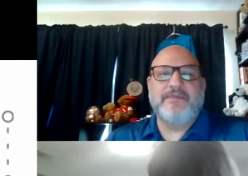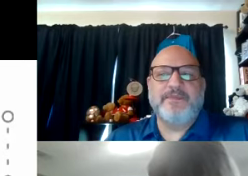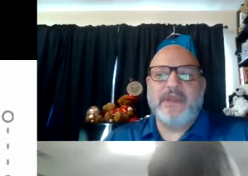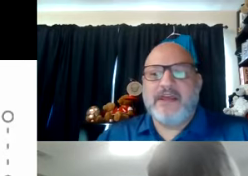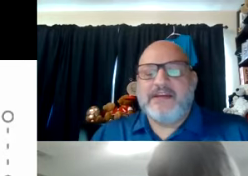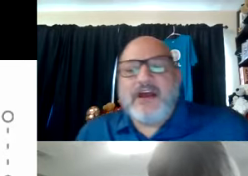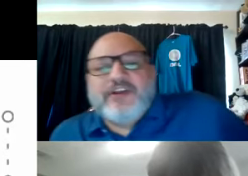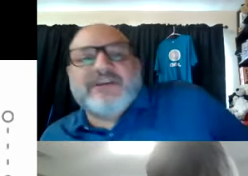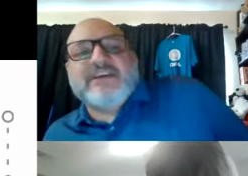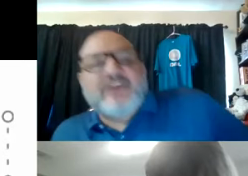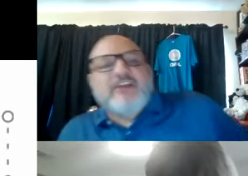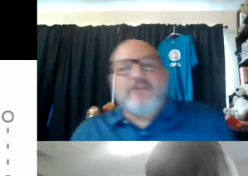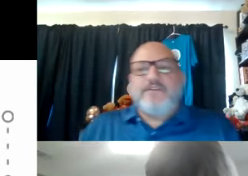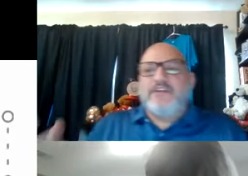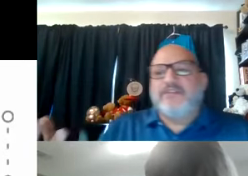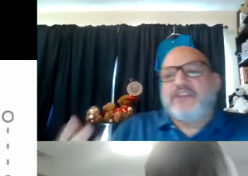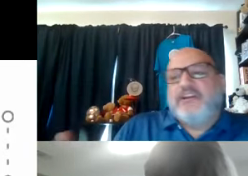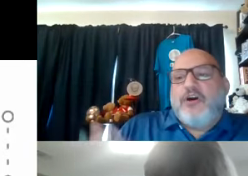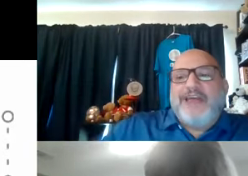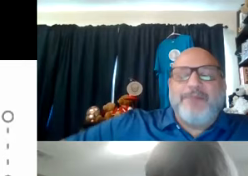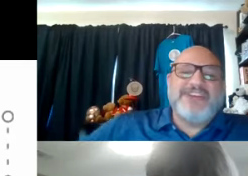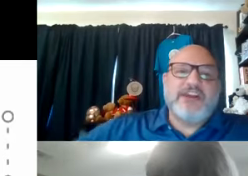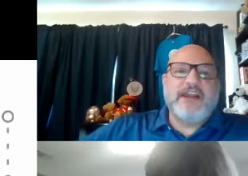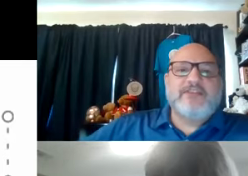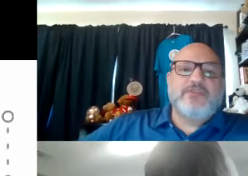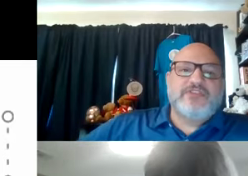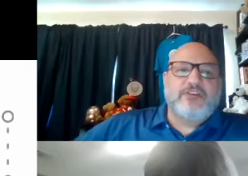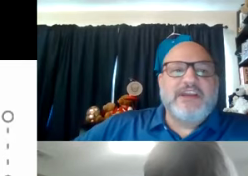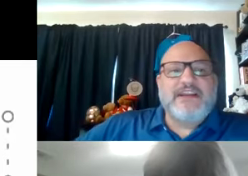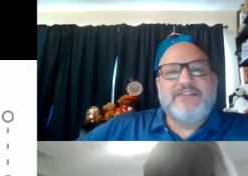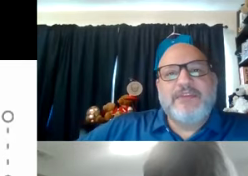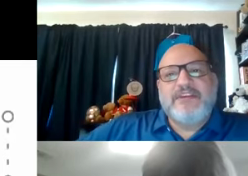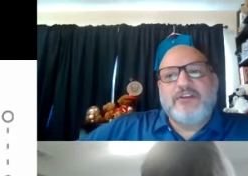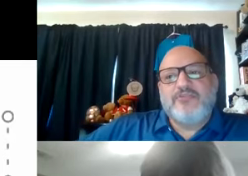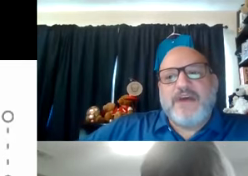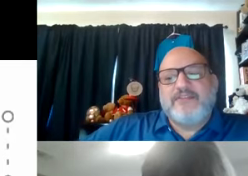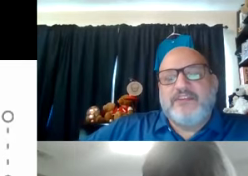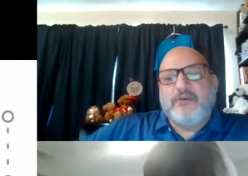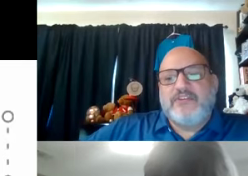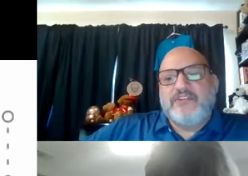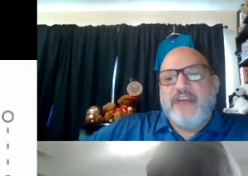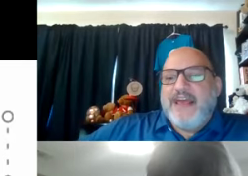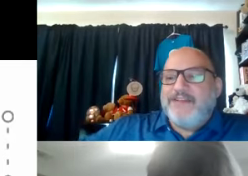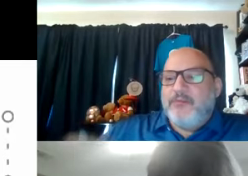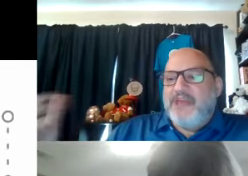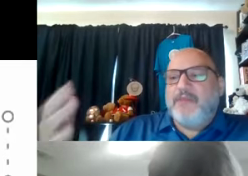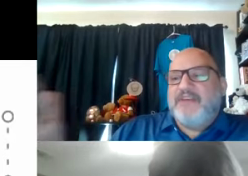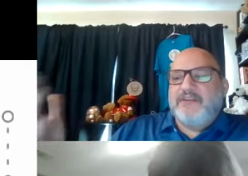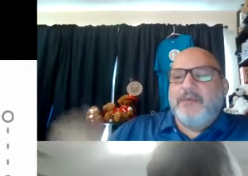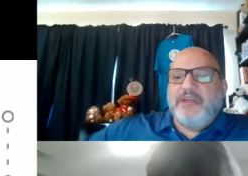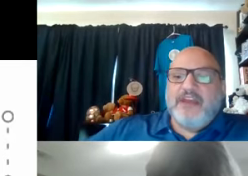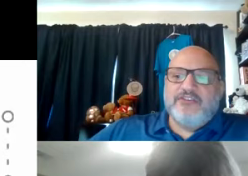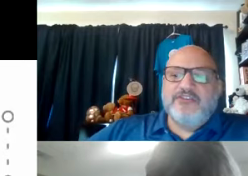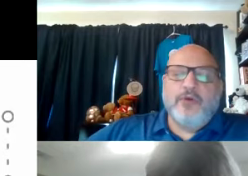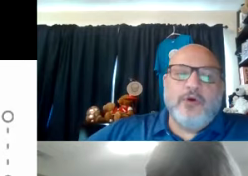meaning. Now, there is a new field of study called epigenetics, which is looking at some of these large massive sequences, and there may be